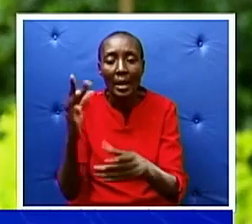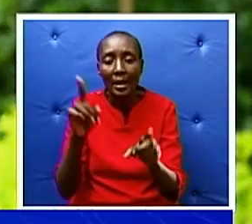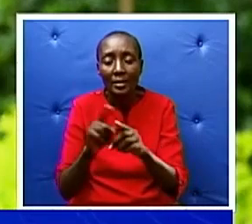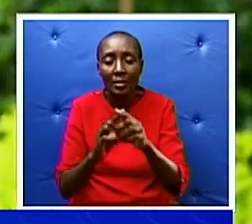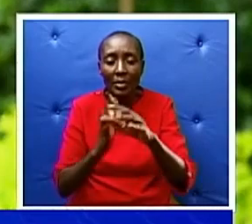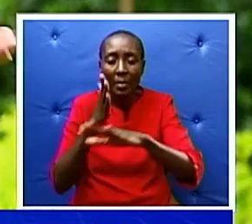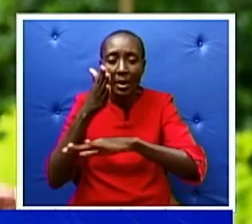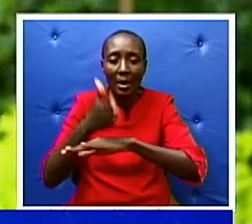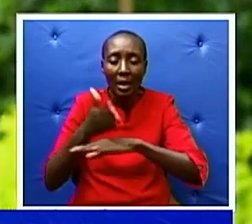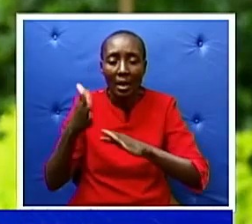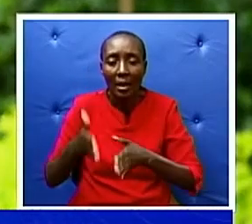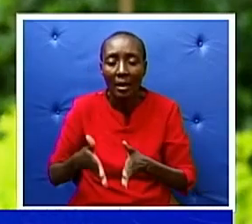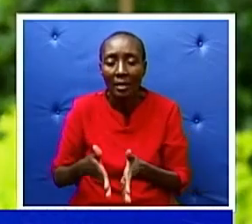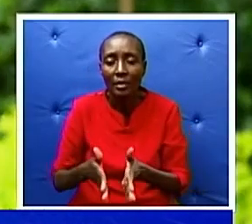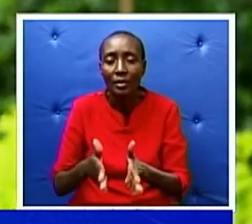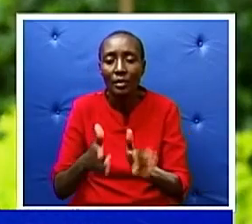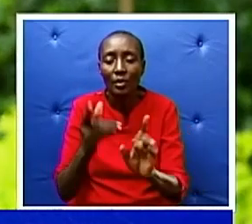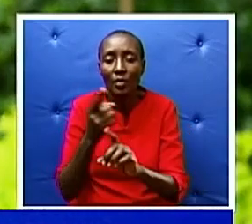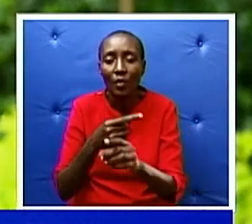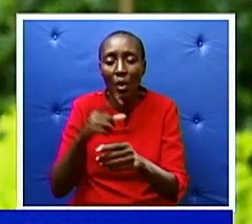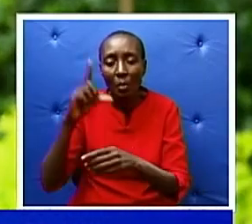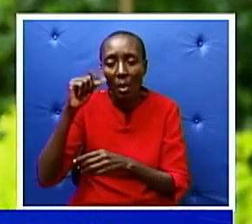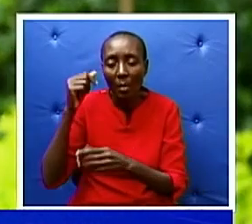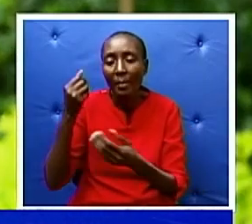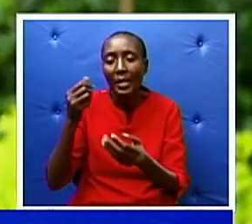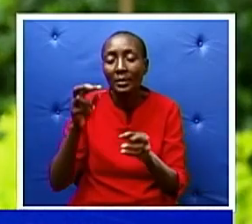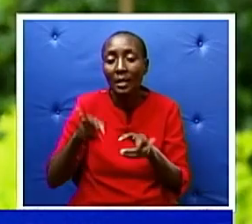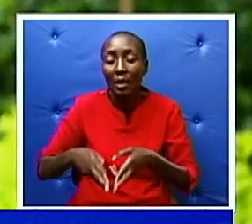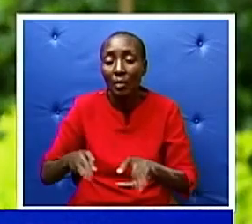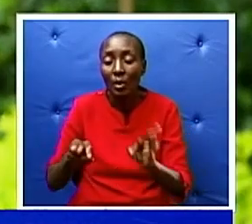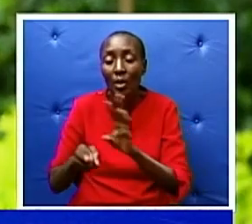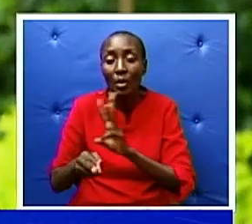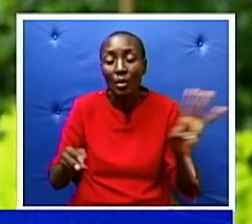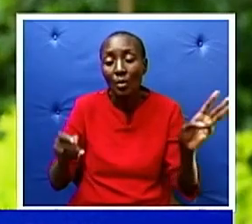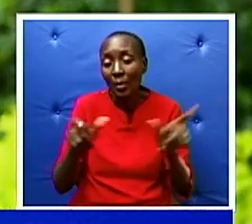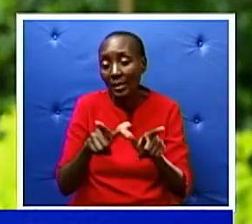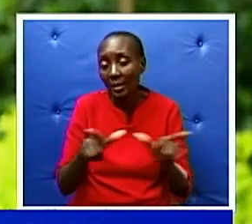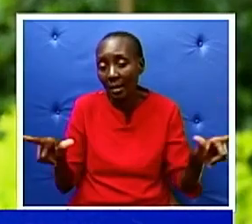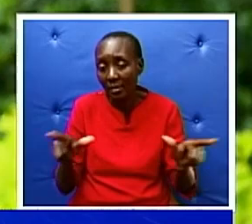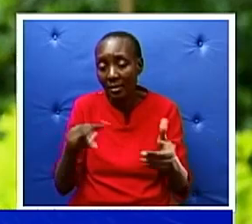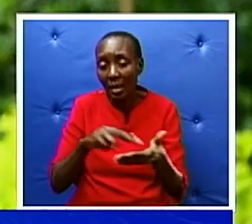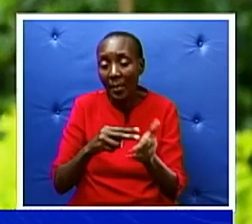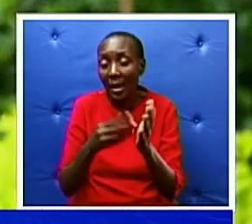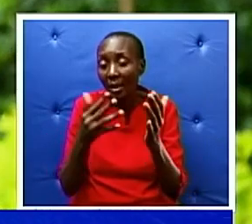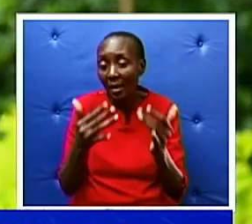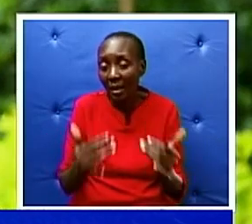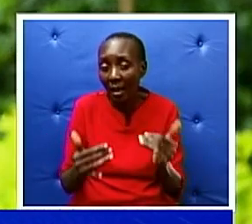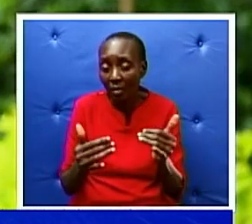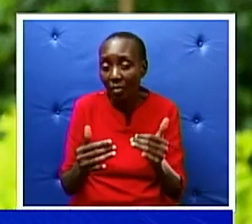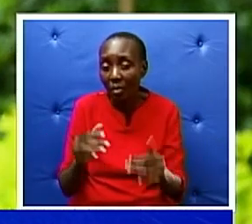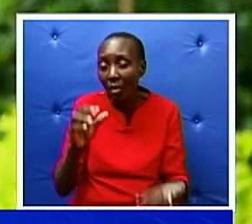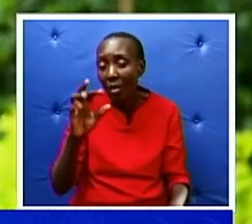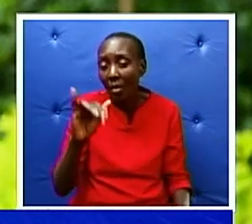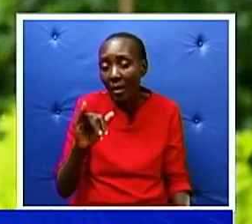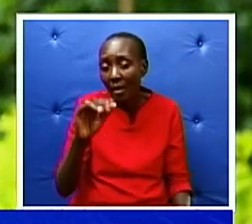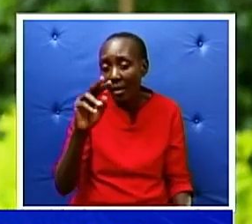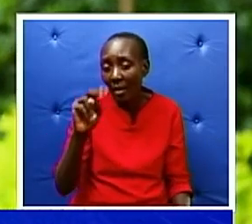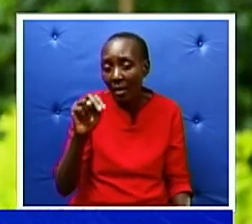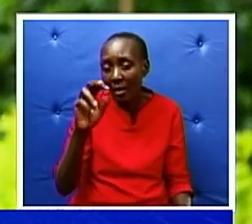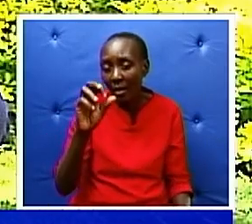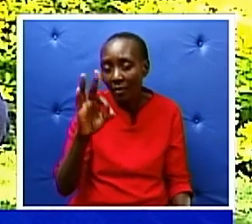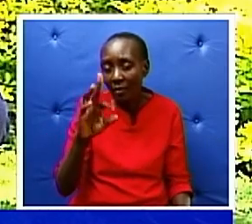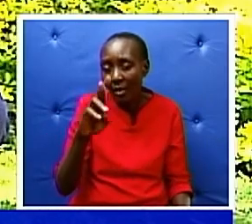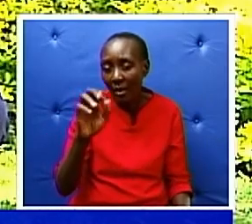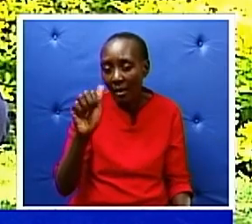from Mombasa Road to Westlands. So is infrastructure part of Uhuru Kenyatta's legacy?